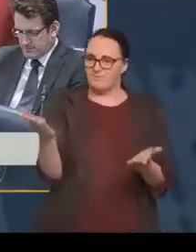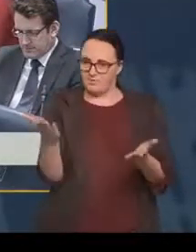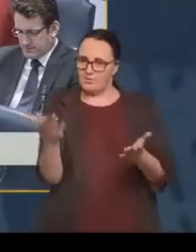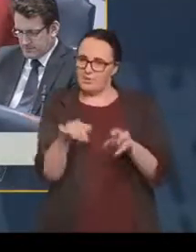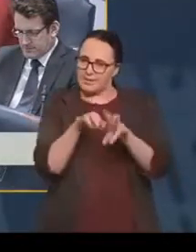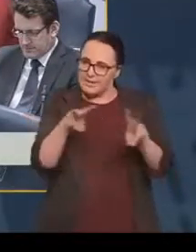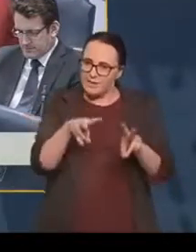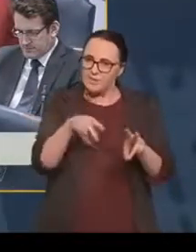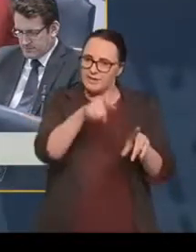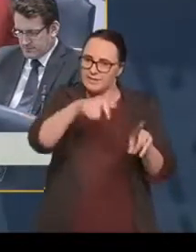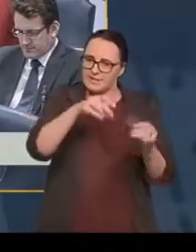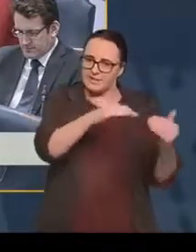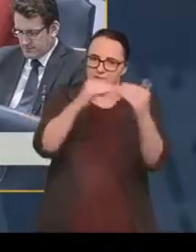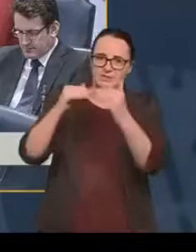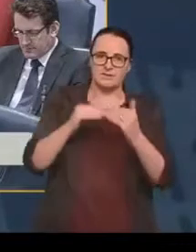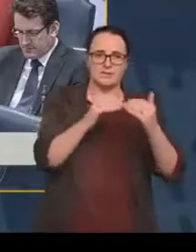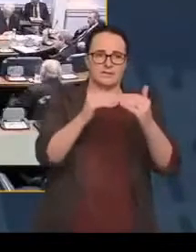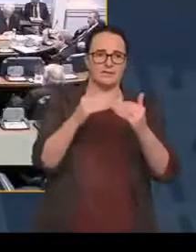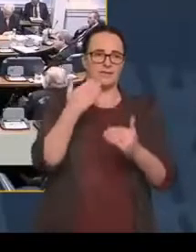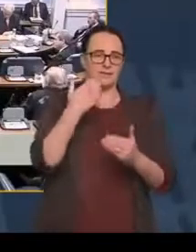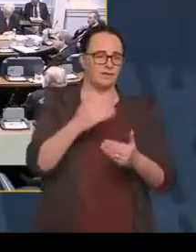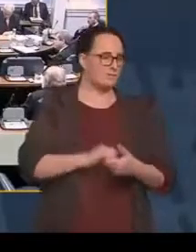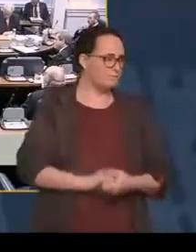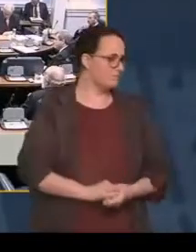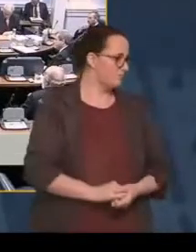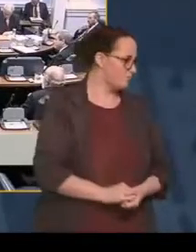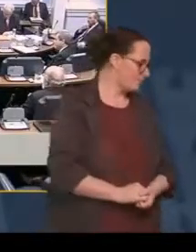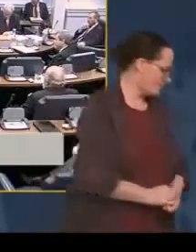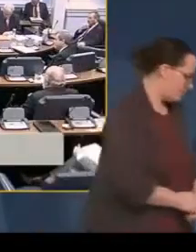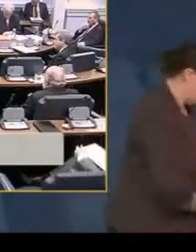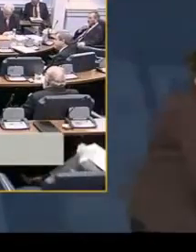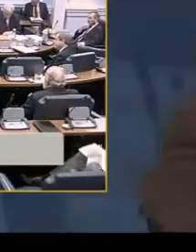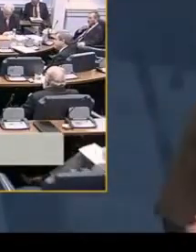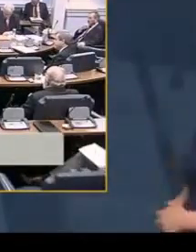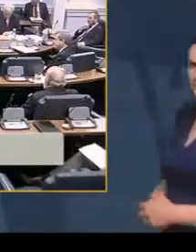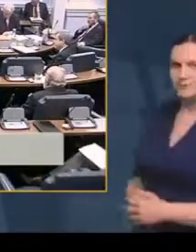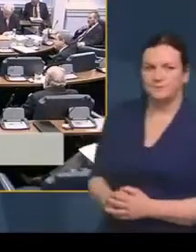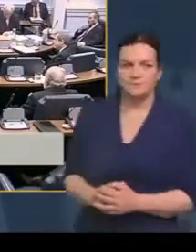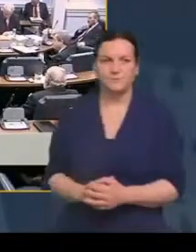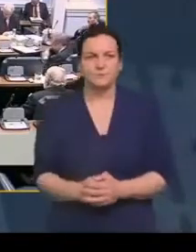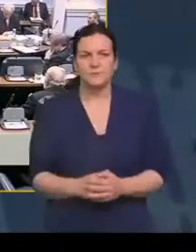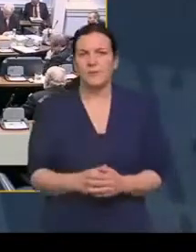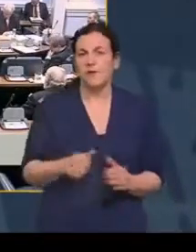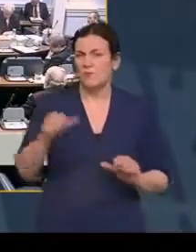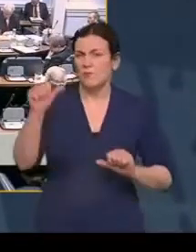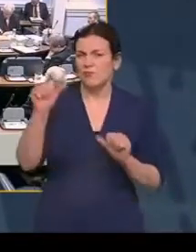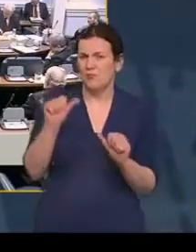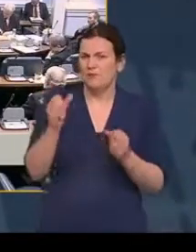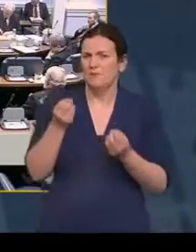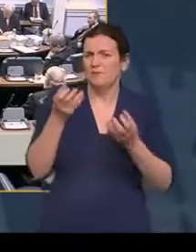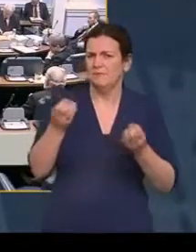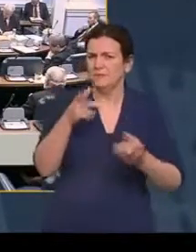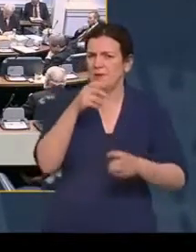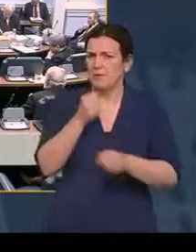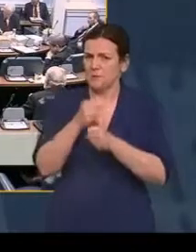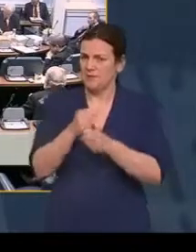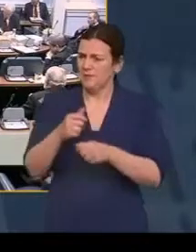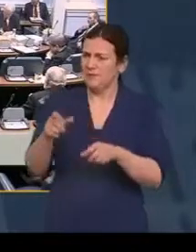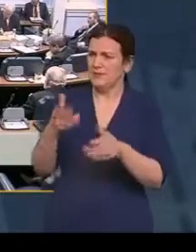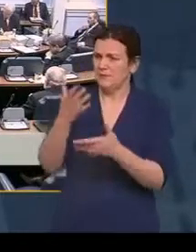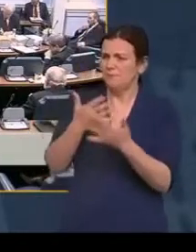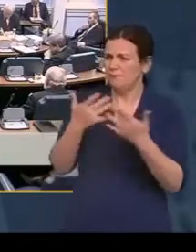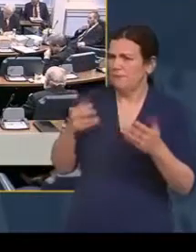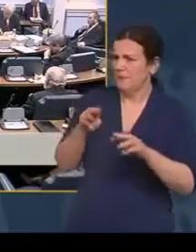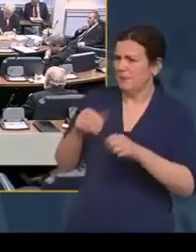equal citizens with the rest of us in Ireland. Thank you. Senator Batchik. And just to add my voice very briefly to all those who've commended Senator